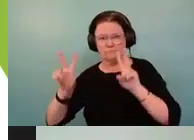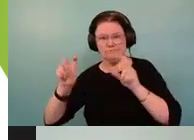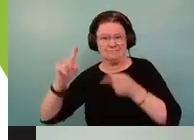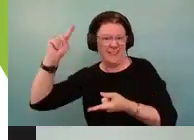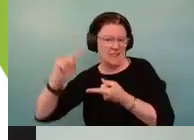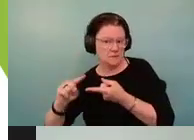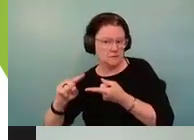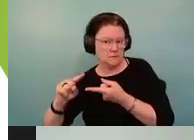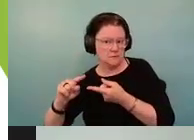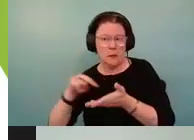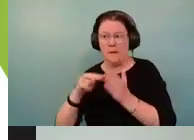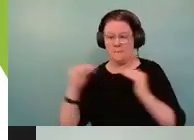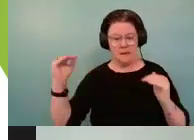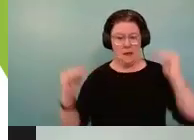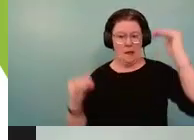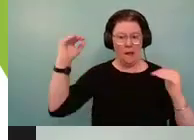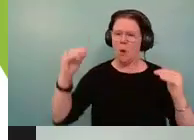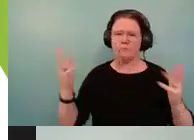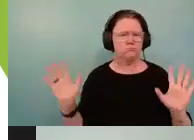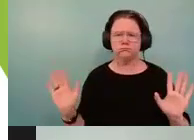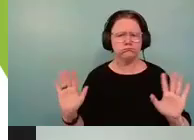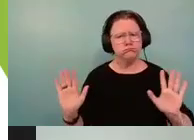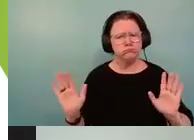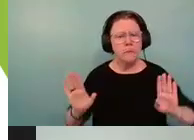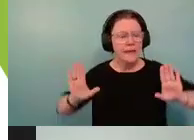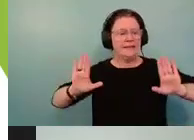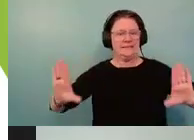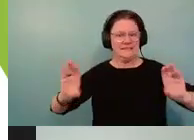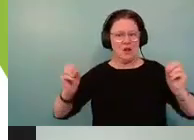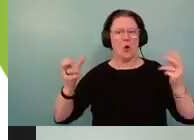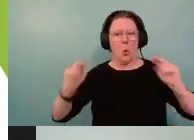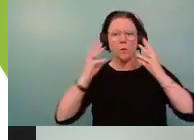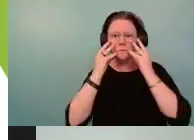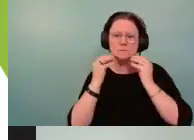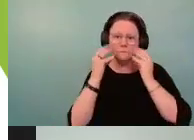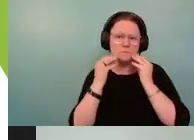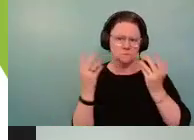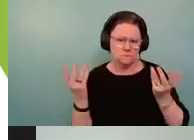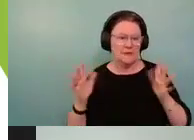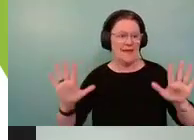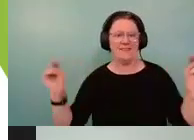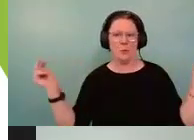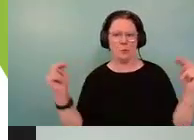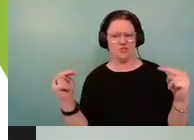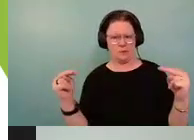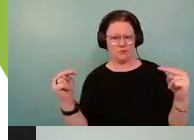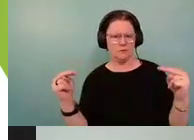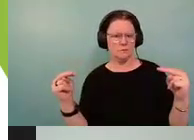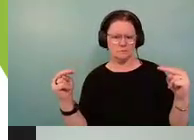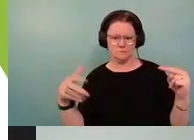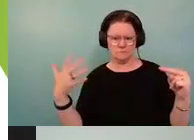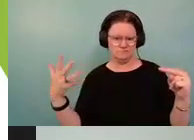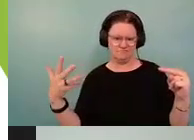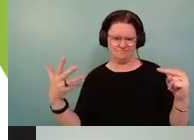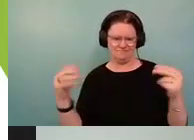mean that one is bigger or worse than the other. It's really about that individual perception and how